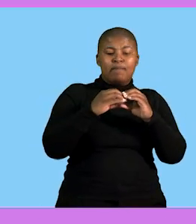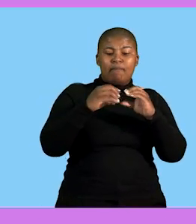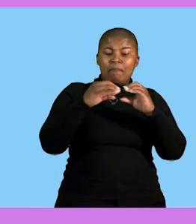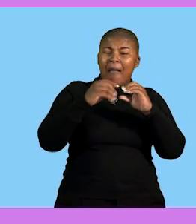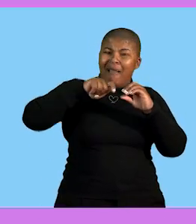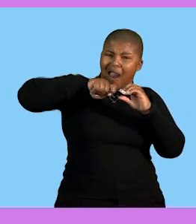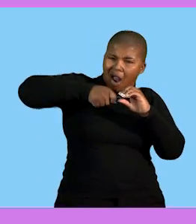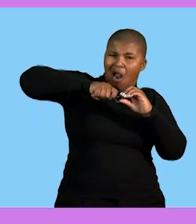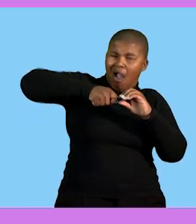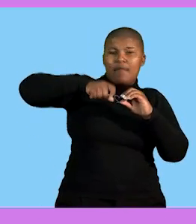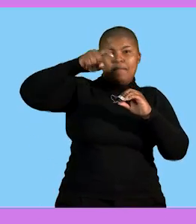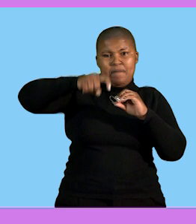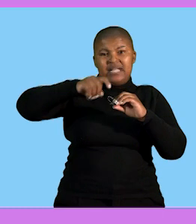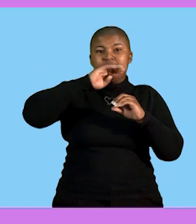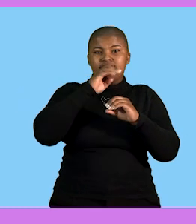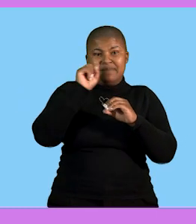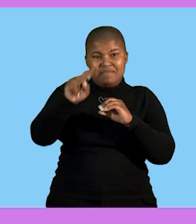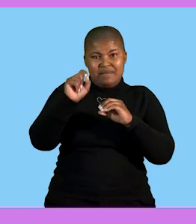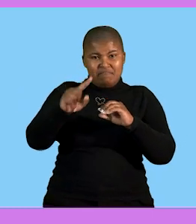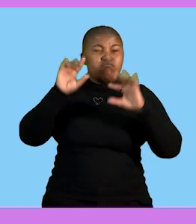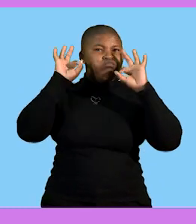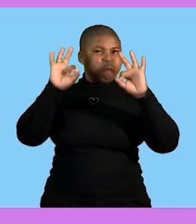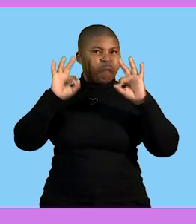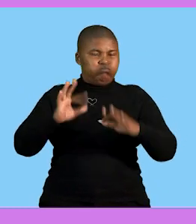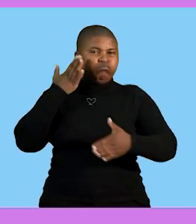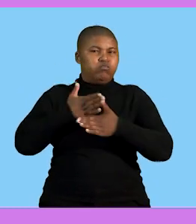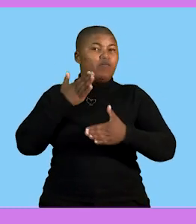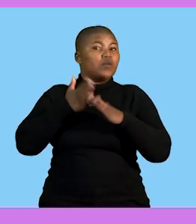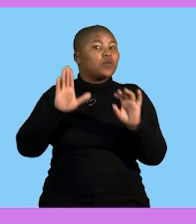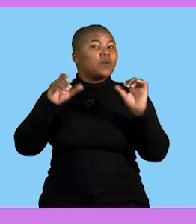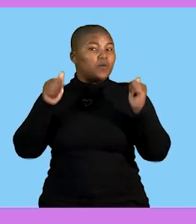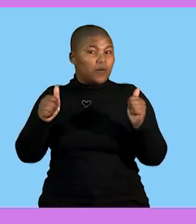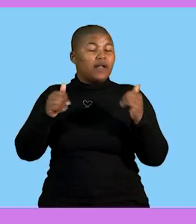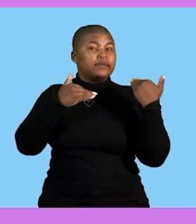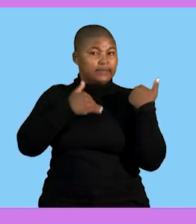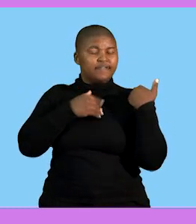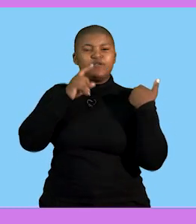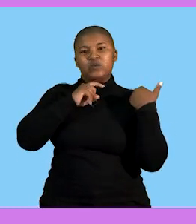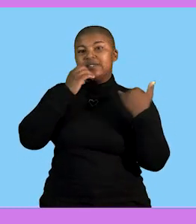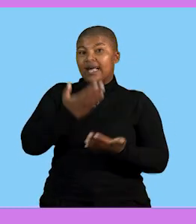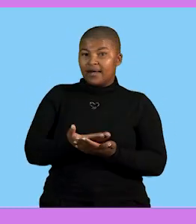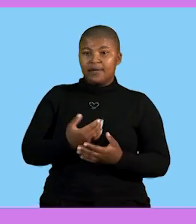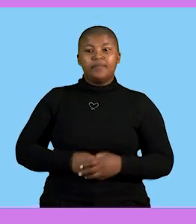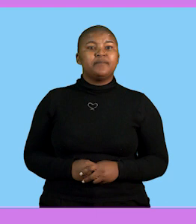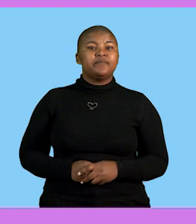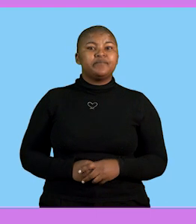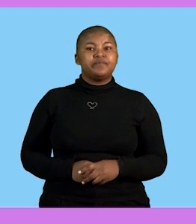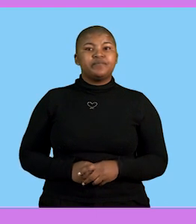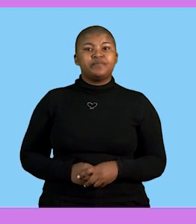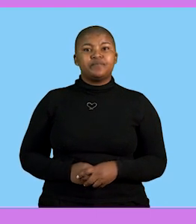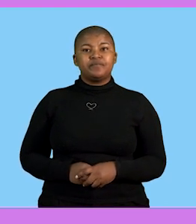to use the screws in order for the diagram to be tightened and to be safe to